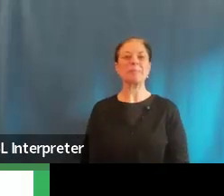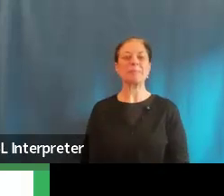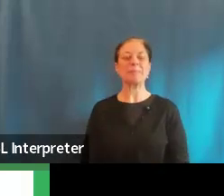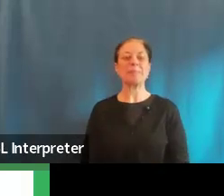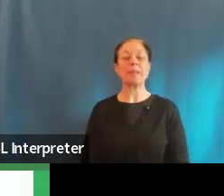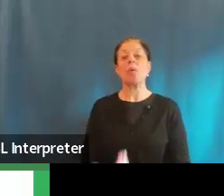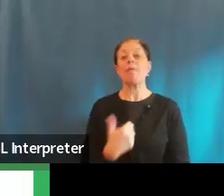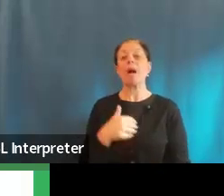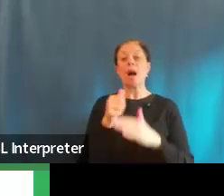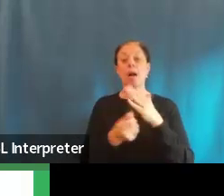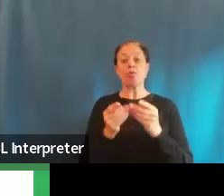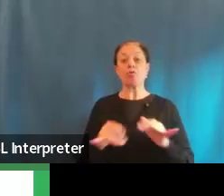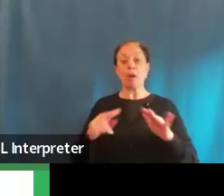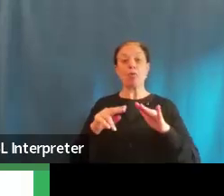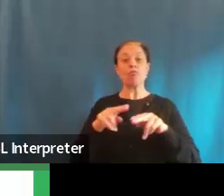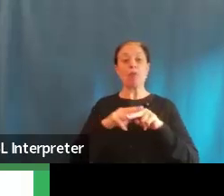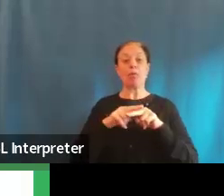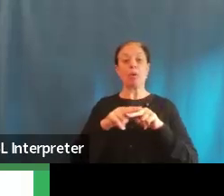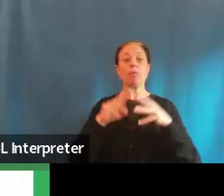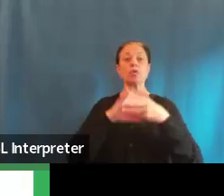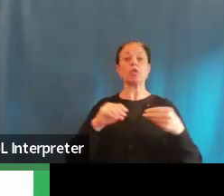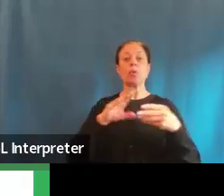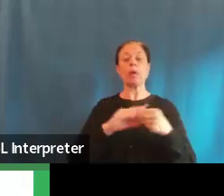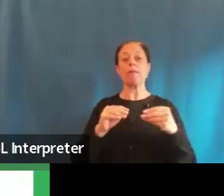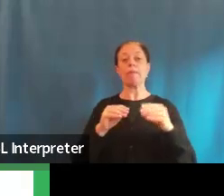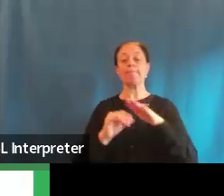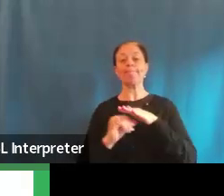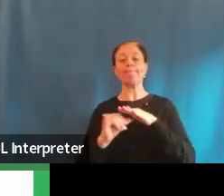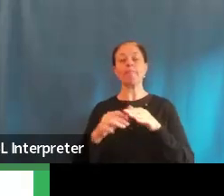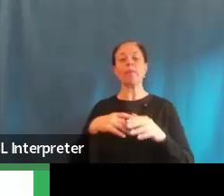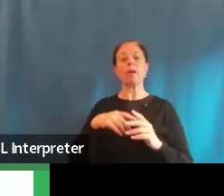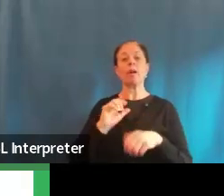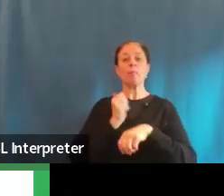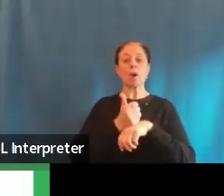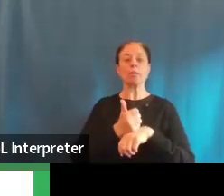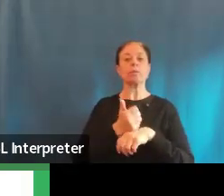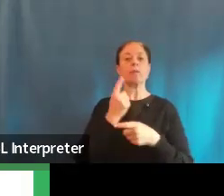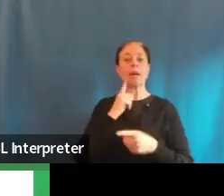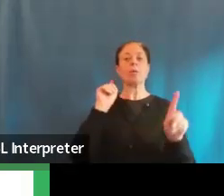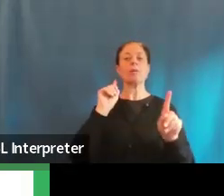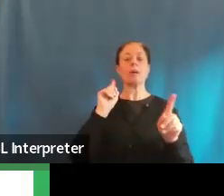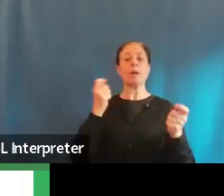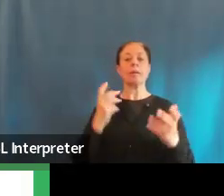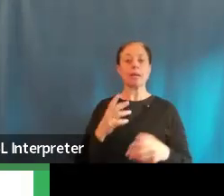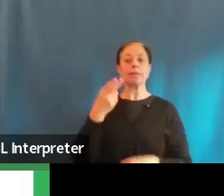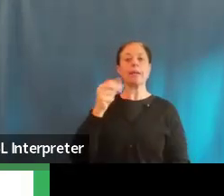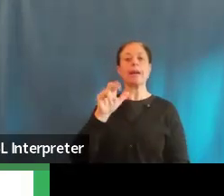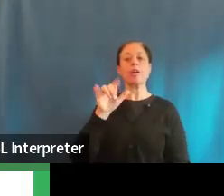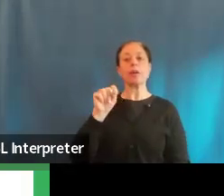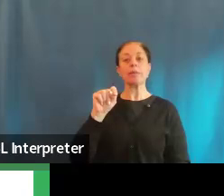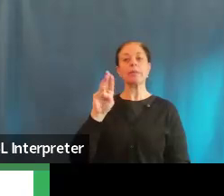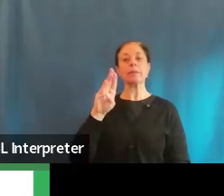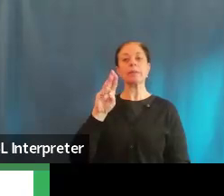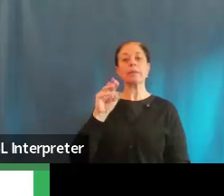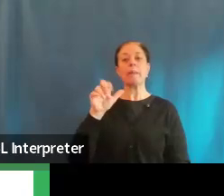And we have The Underground Railroad. The story of the Underground Railroad is marked by the incredible heroism of conductors like Harriet Tubman.